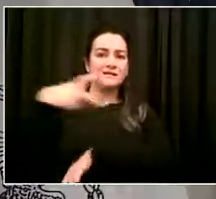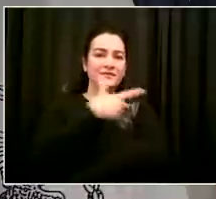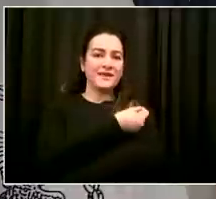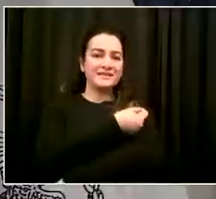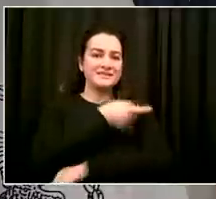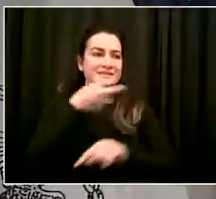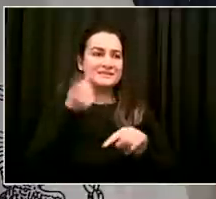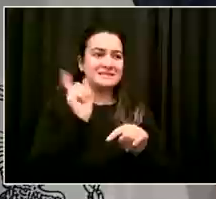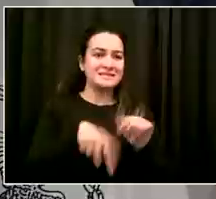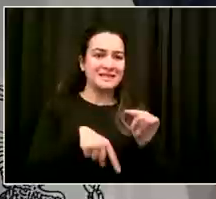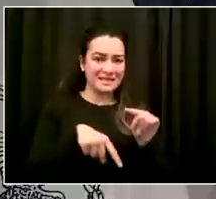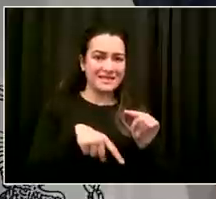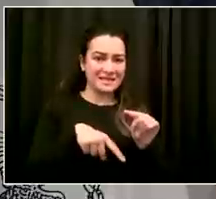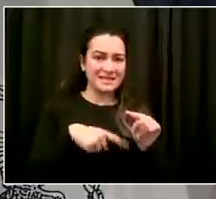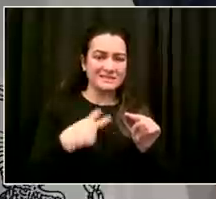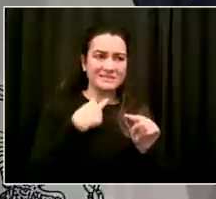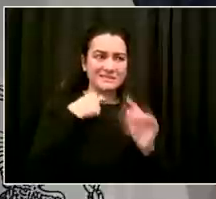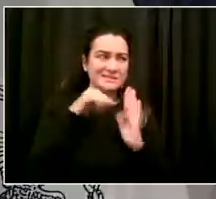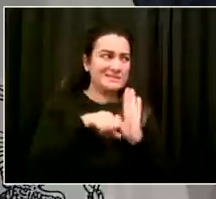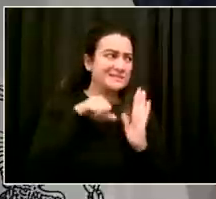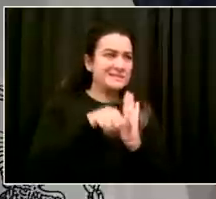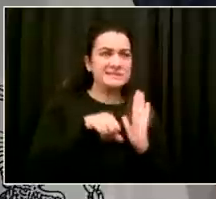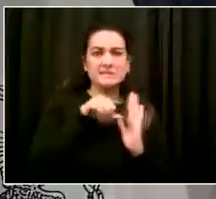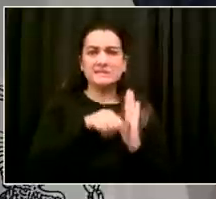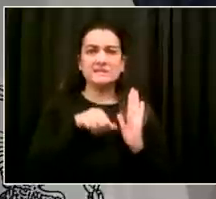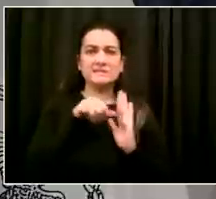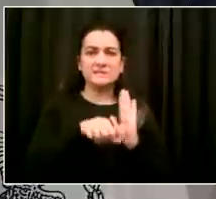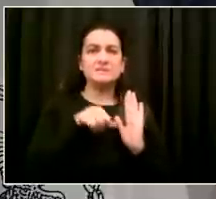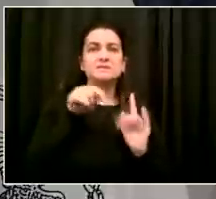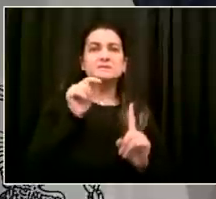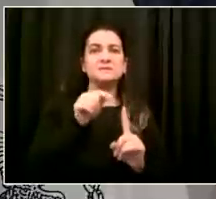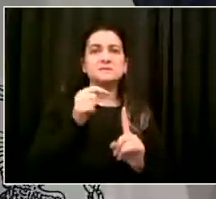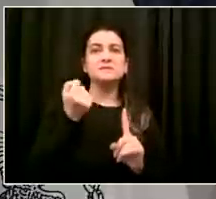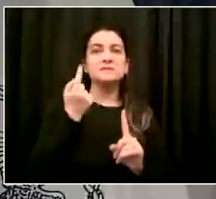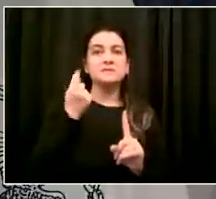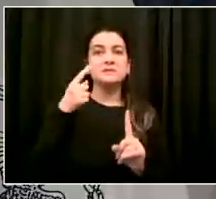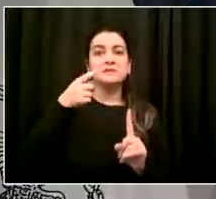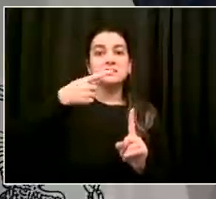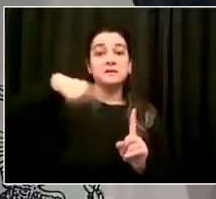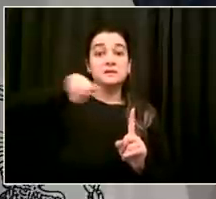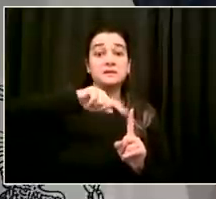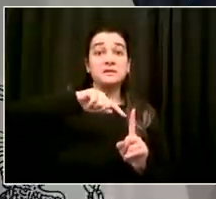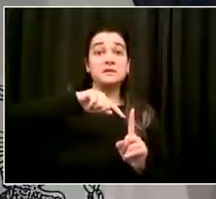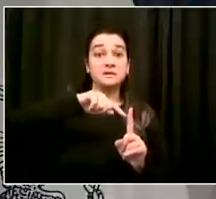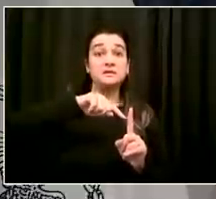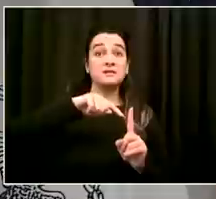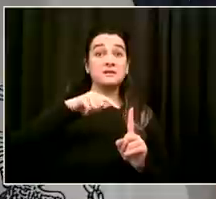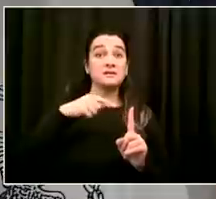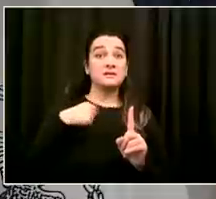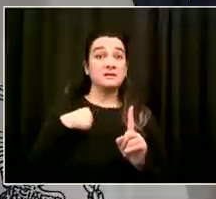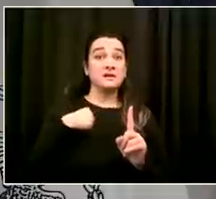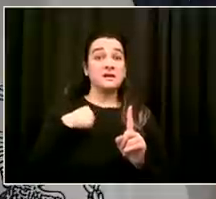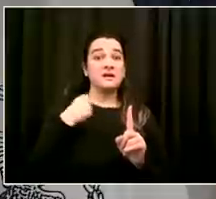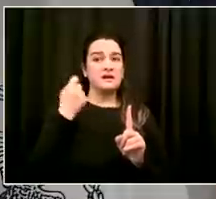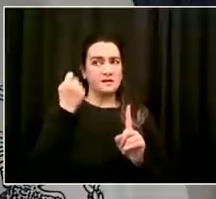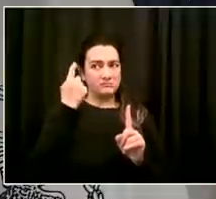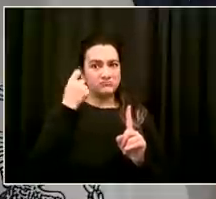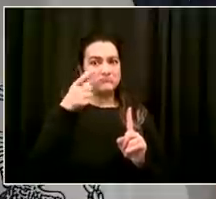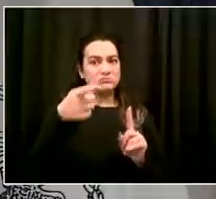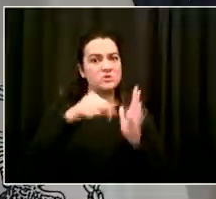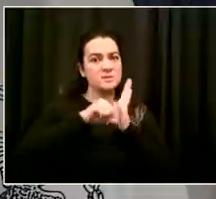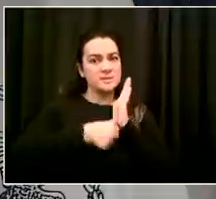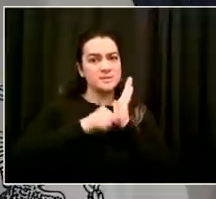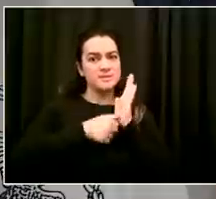disease. Will they also be considered for a possible at-home vaccination program? Yeah, Kristen, we need to get to everyone